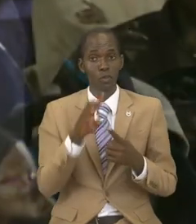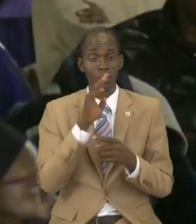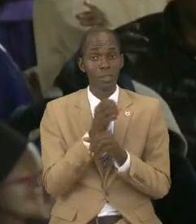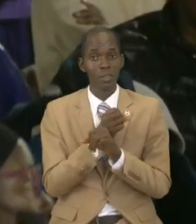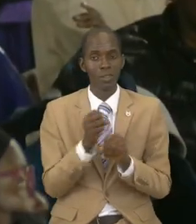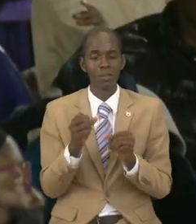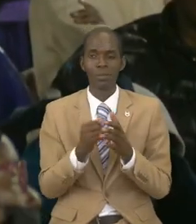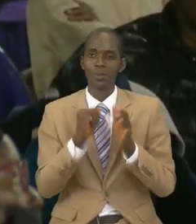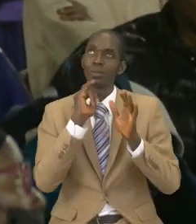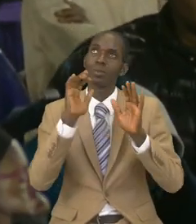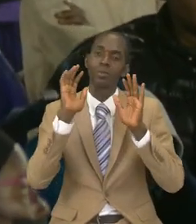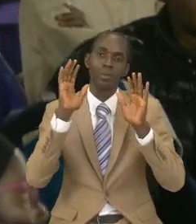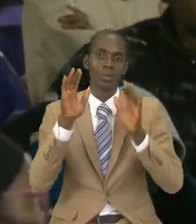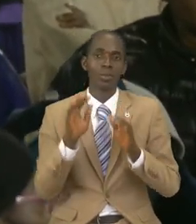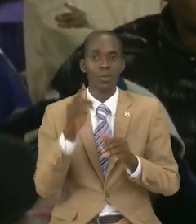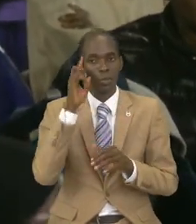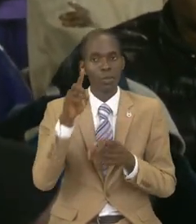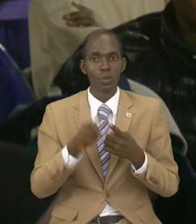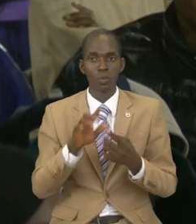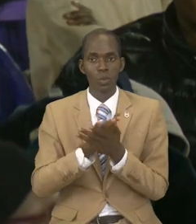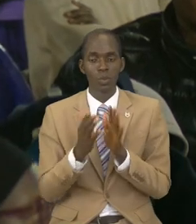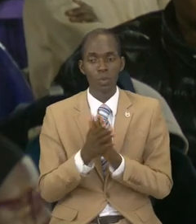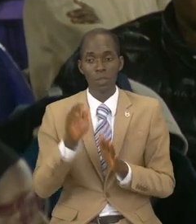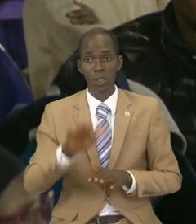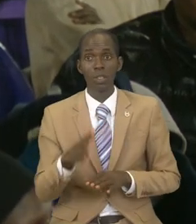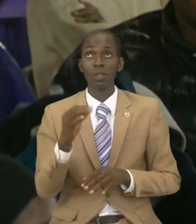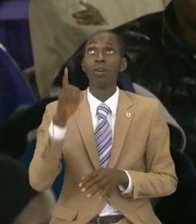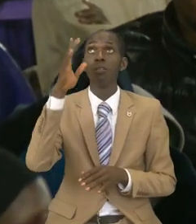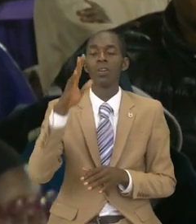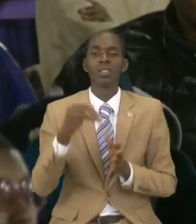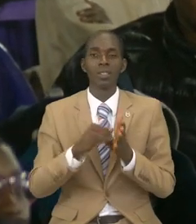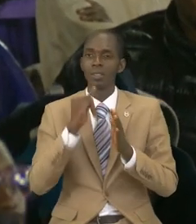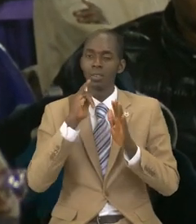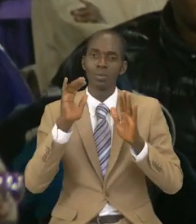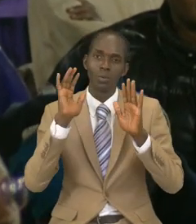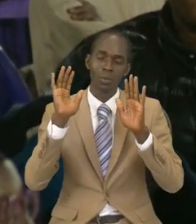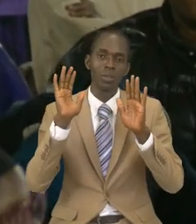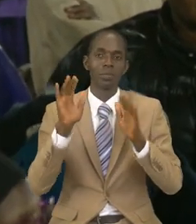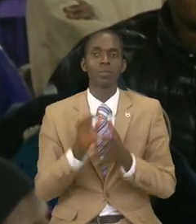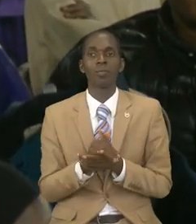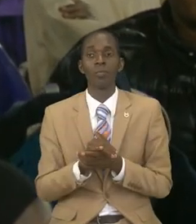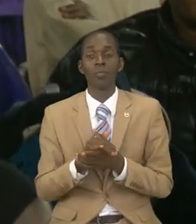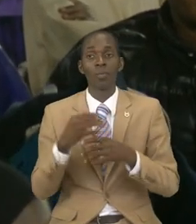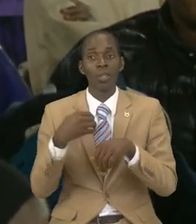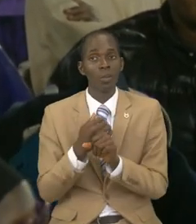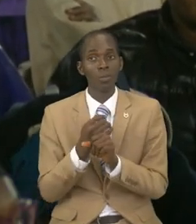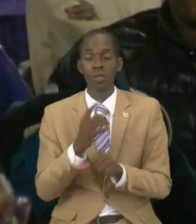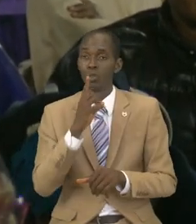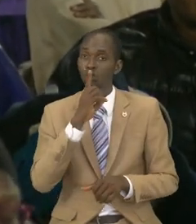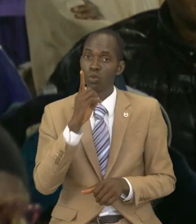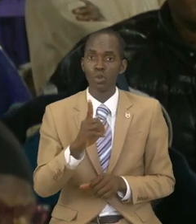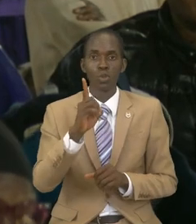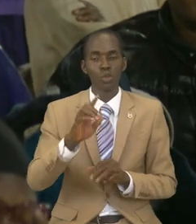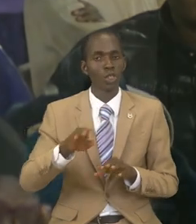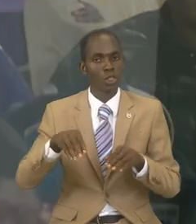become a child of God. Make sure you give the